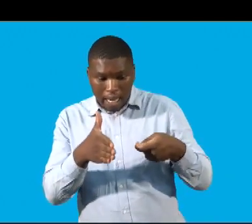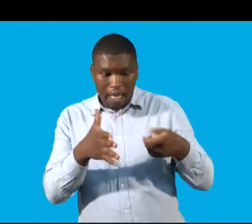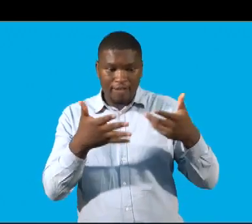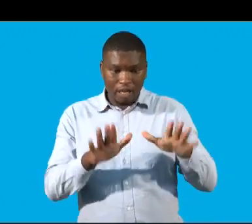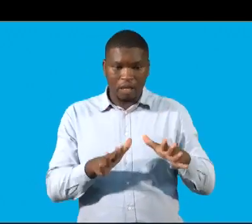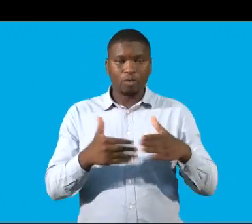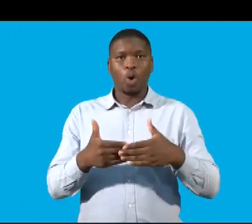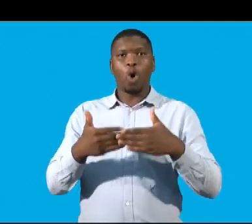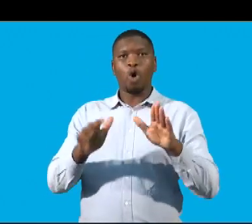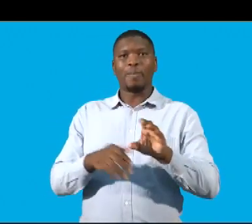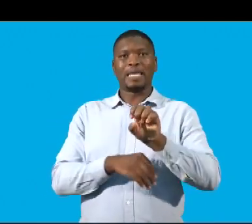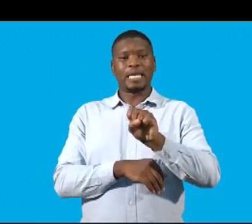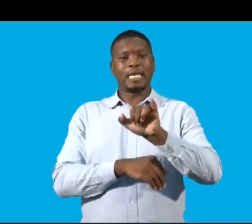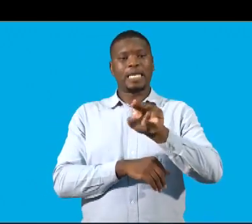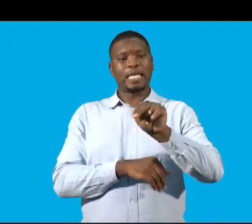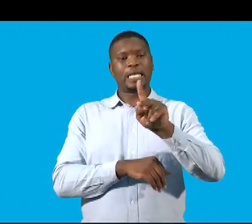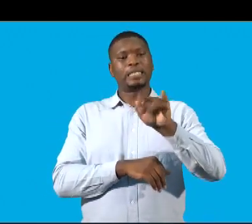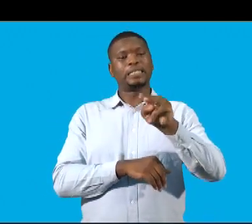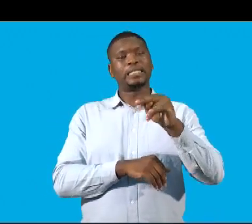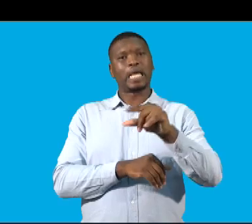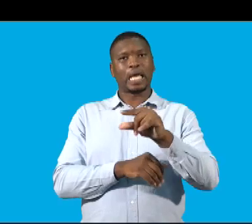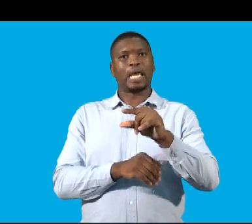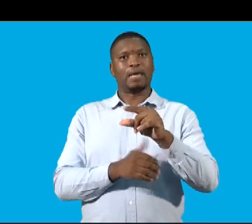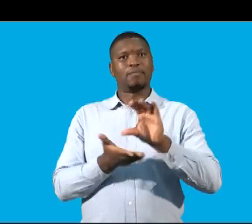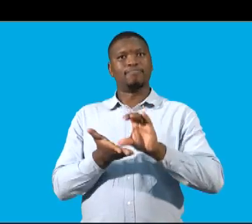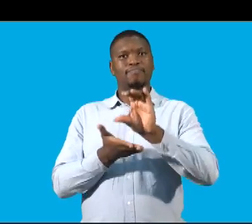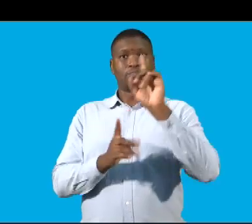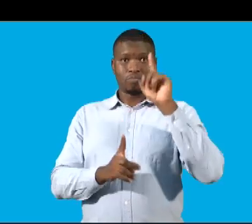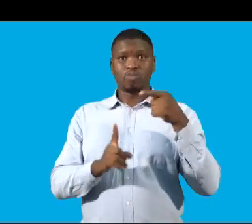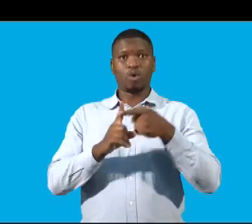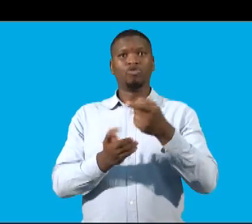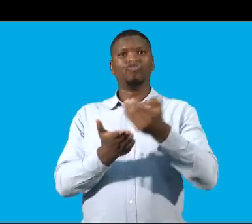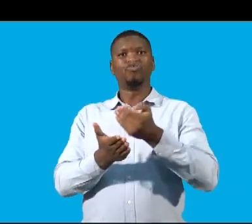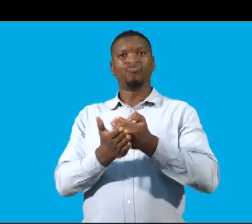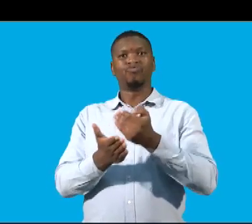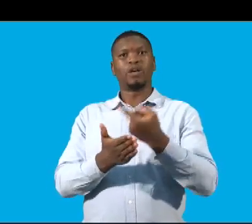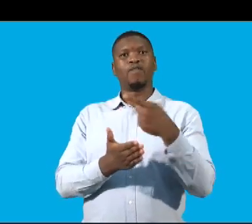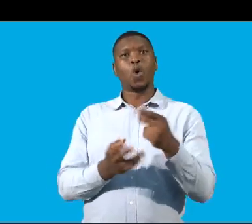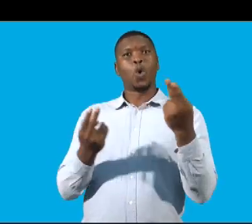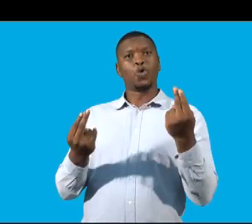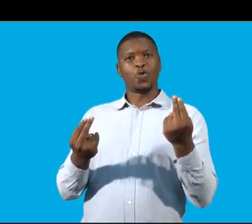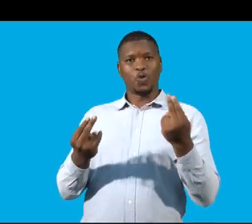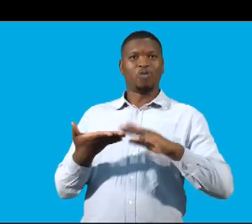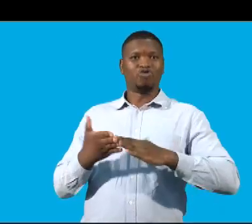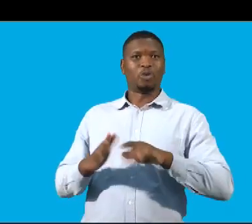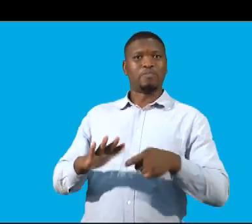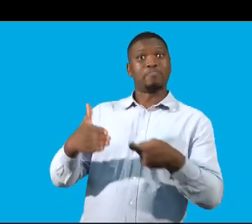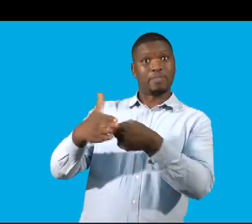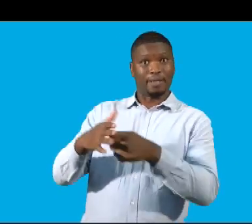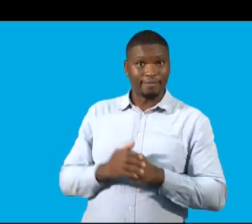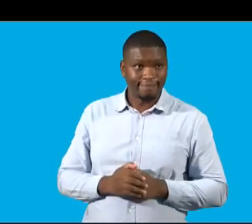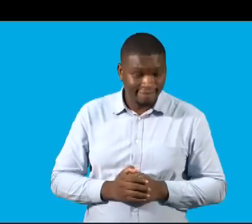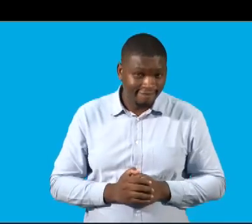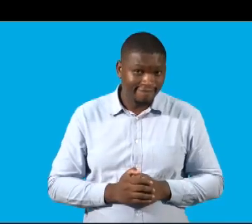also opens a sinking fund to say he's going to save towards that new tractor. But is he going to save